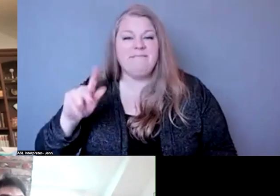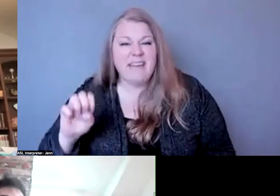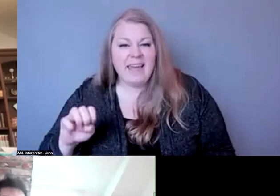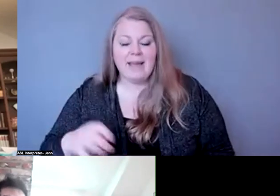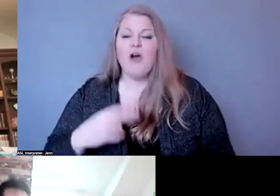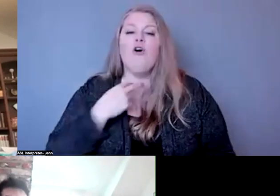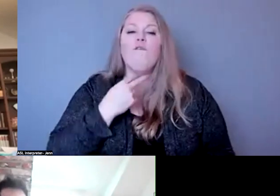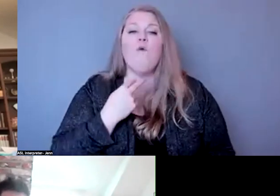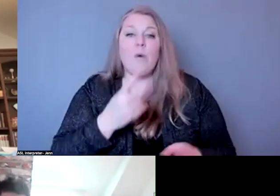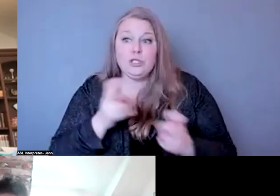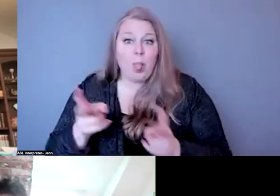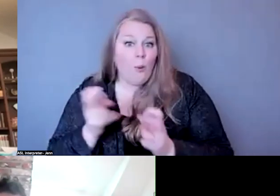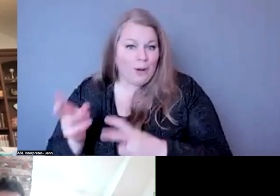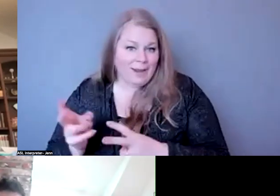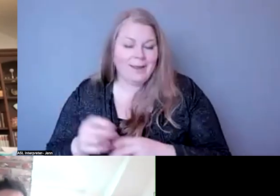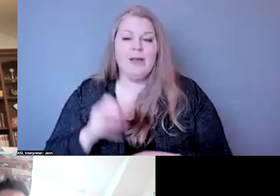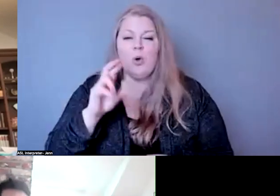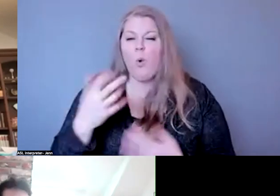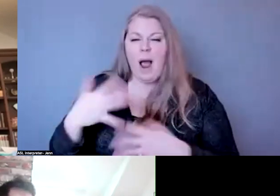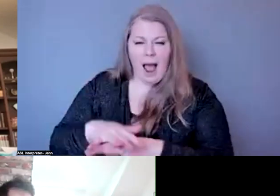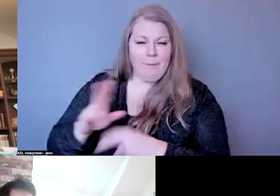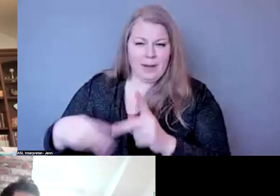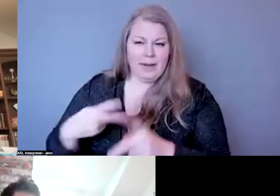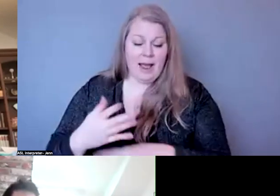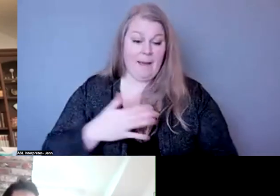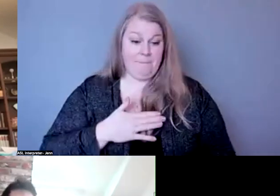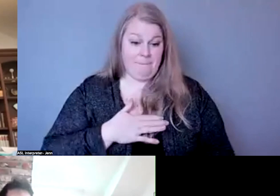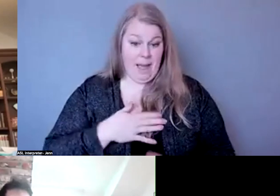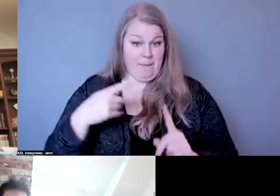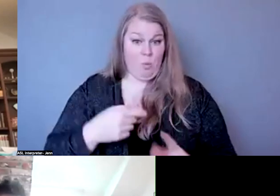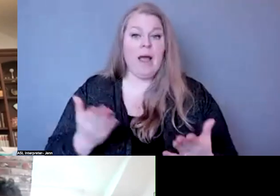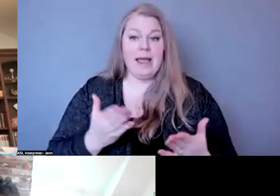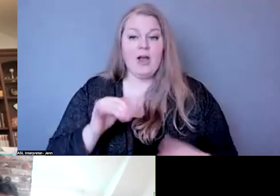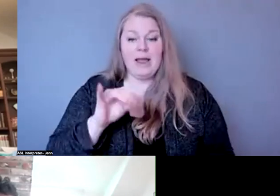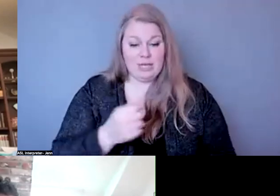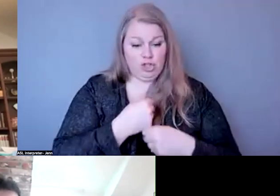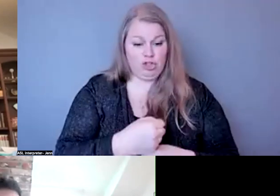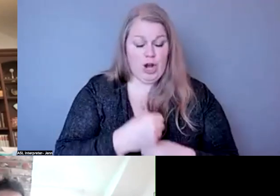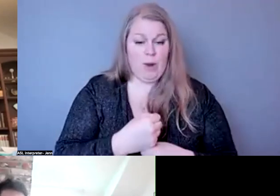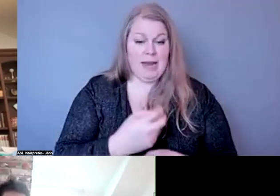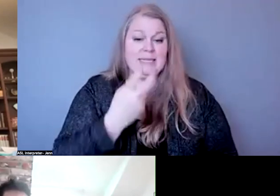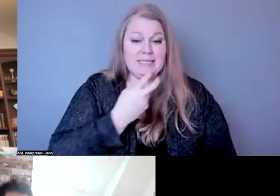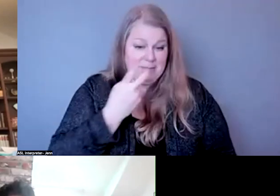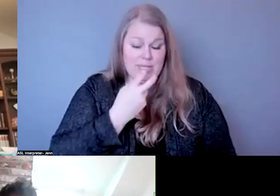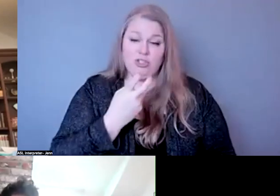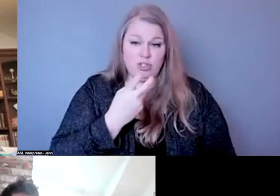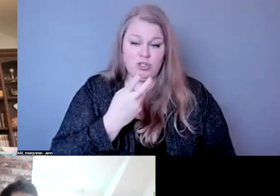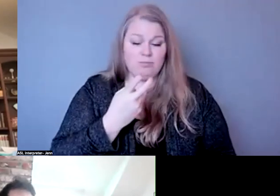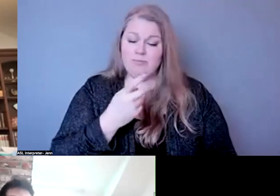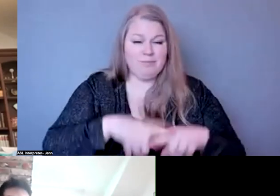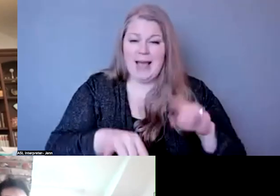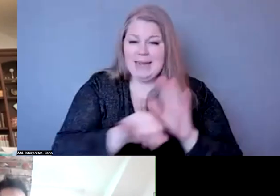based technology, or a hybrid solution therein. My assertion here again is that generated speech will be